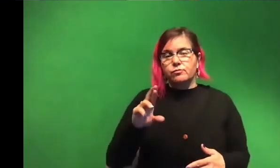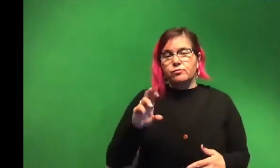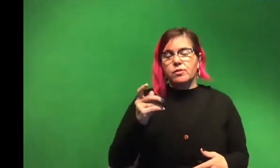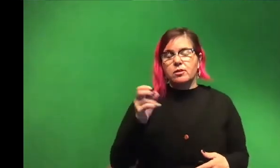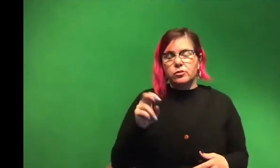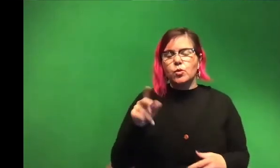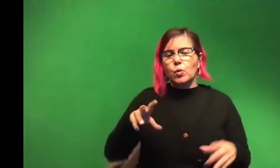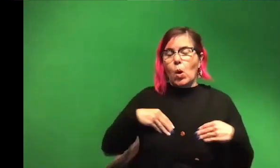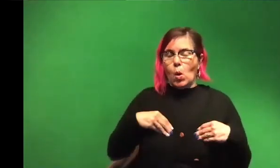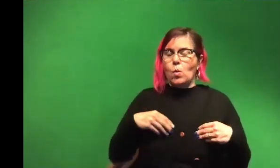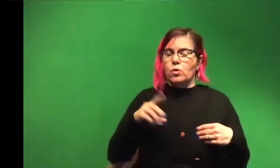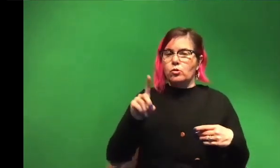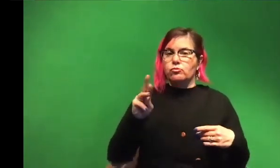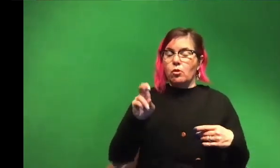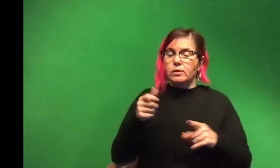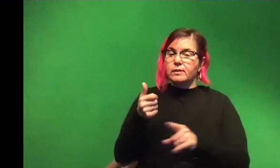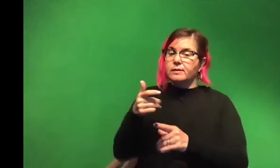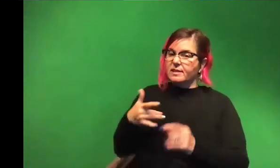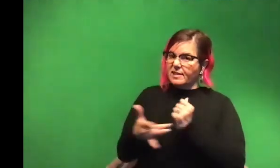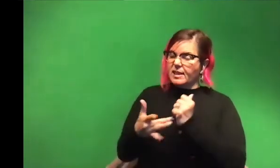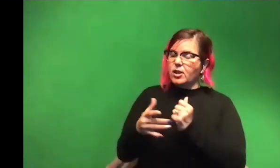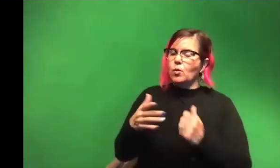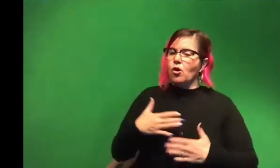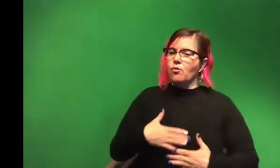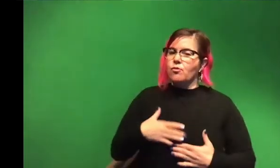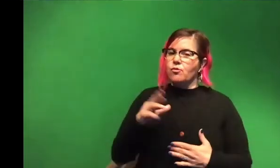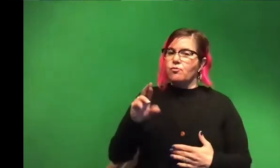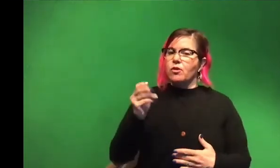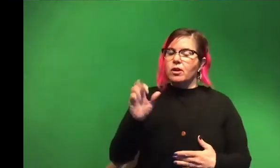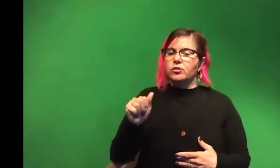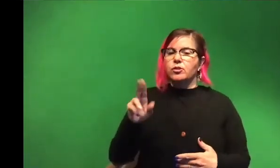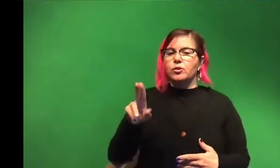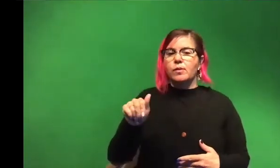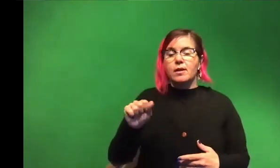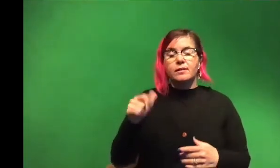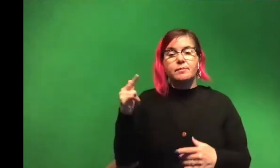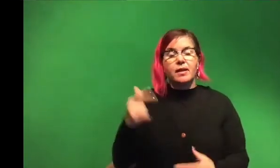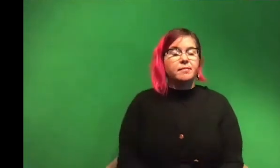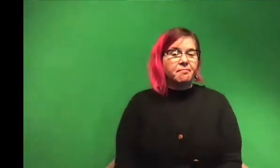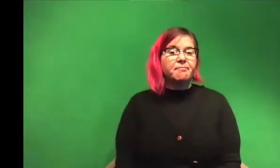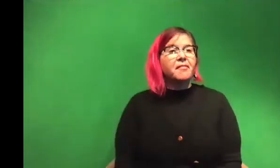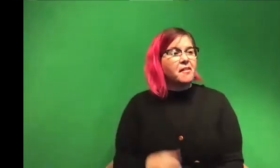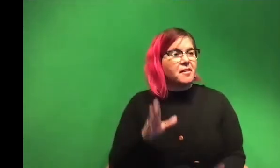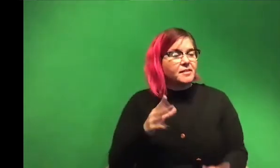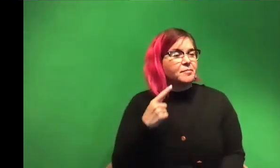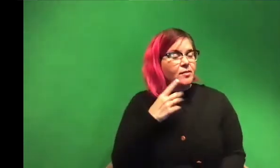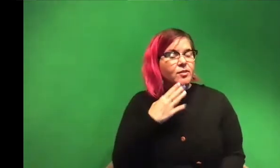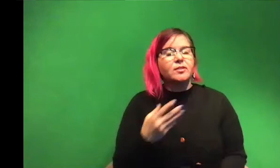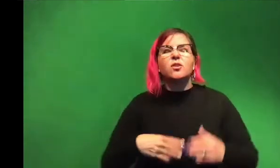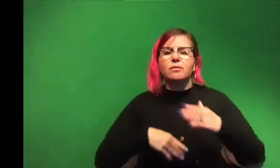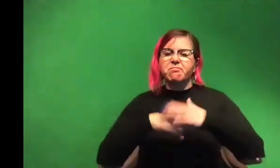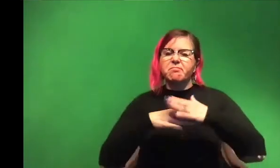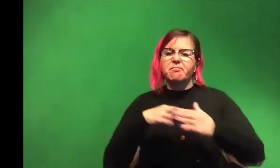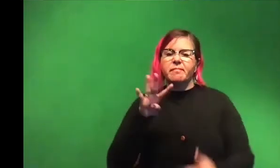an unmanned aircraft system, technically you are a recreational UAS pilot. Awesome. Sounds good. So we like to wrap these